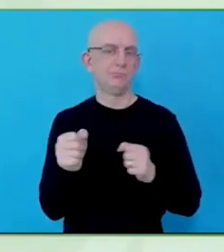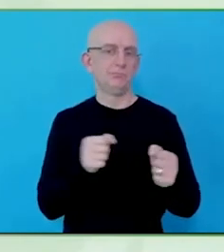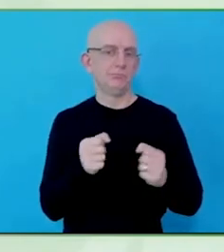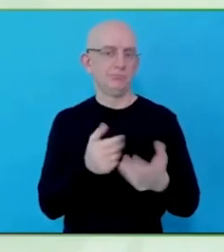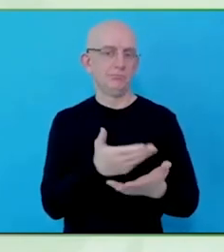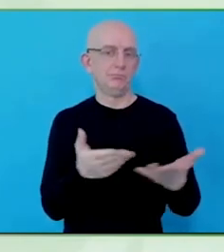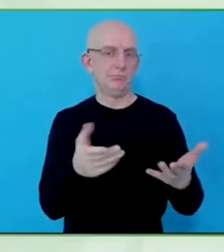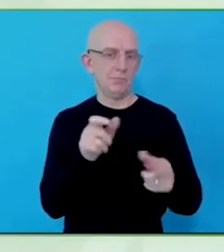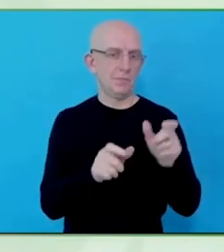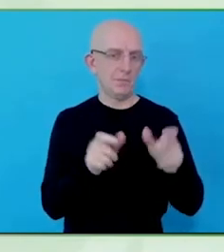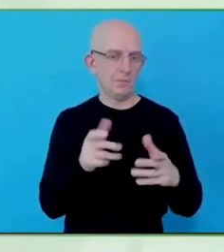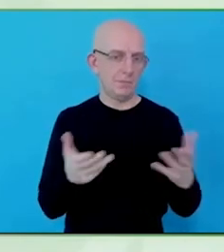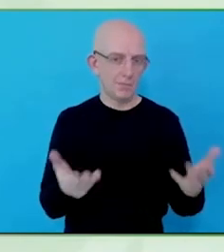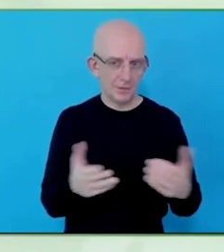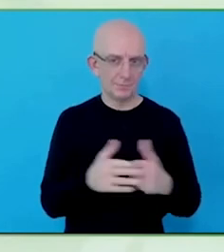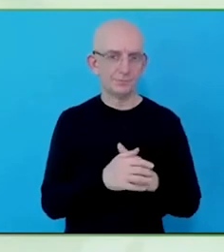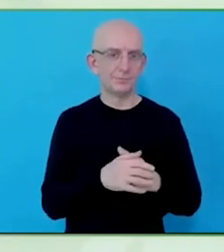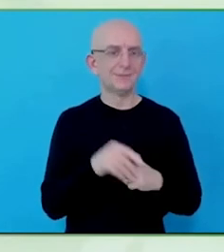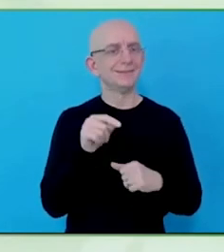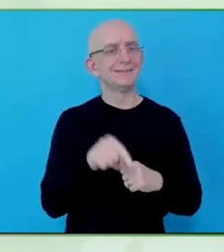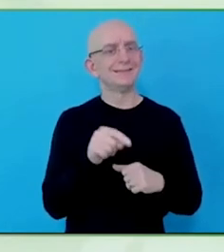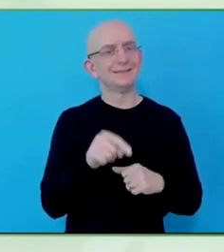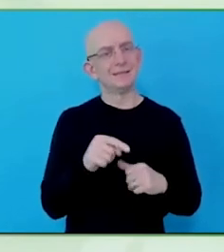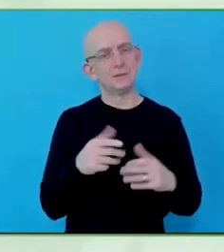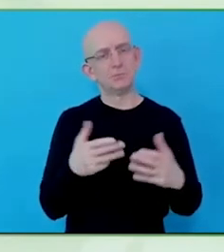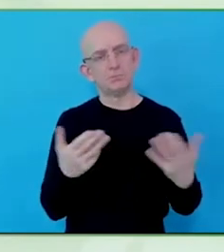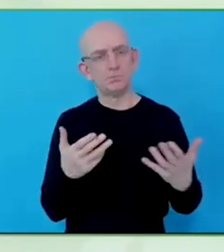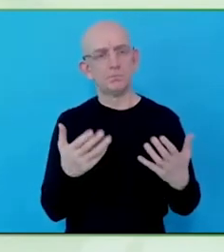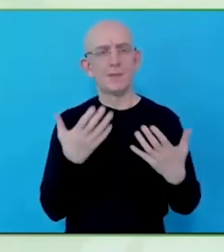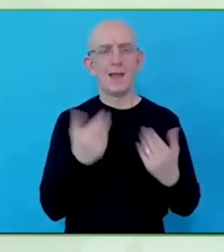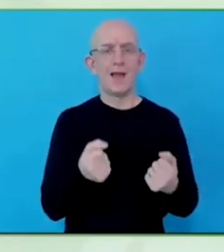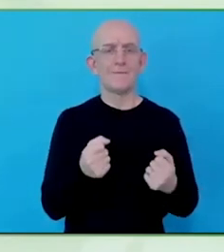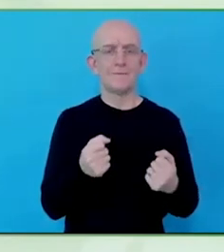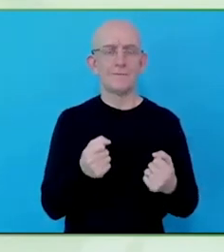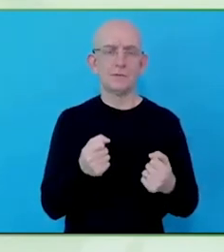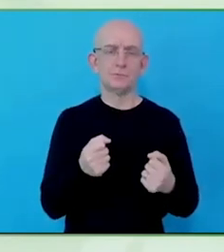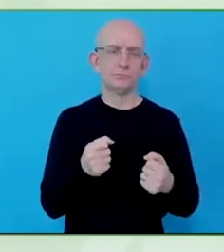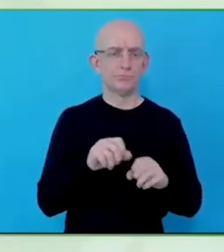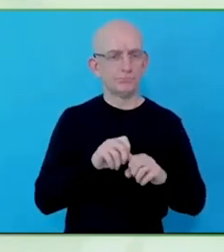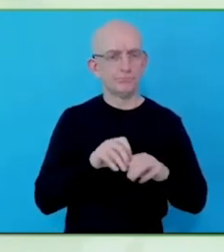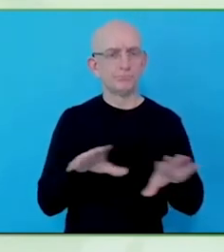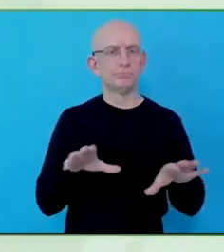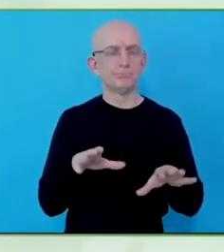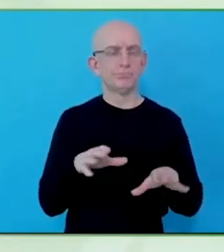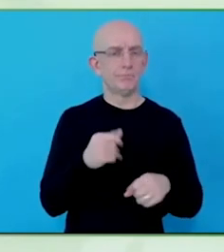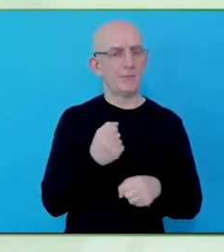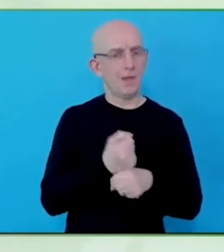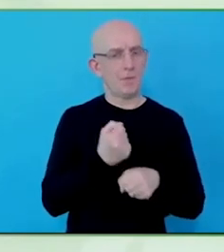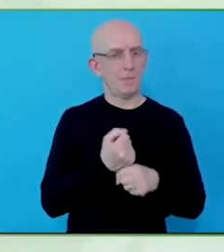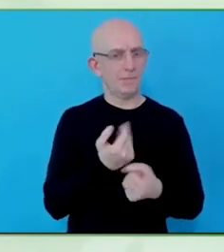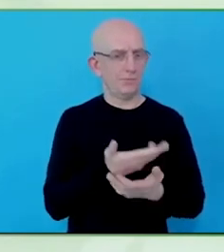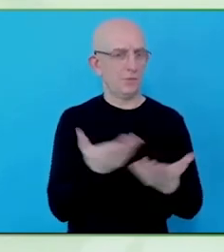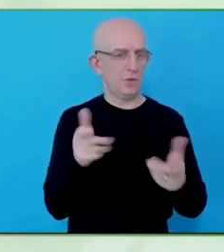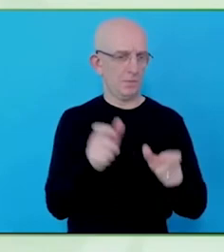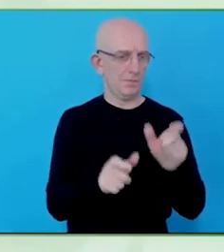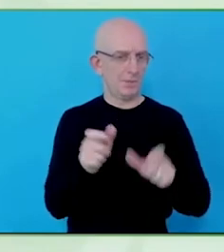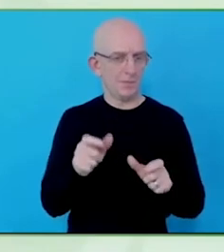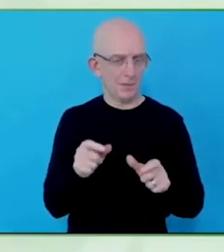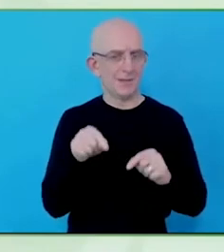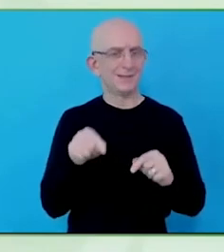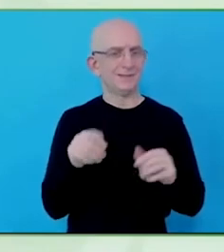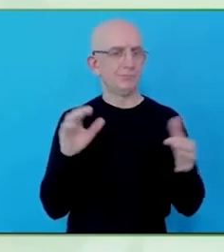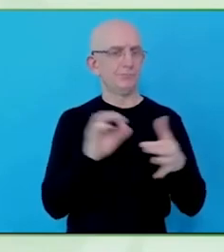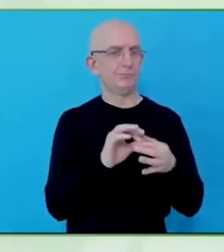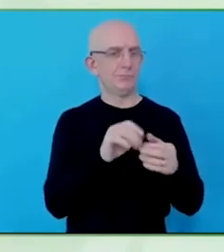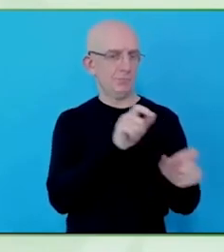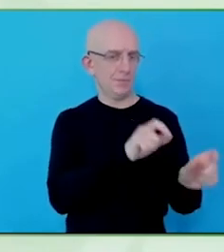like UserWay are opening new interfaces so that it's easy for people with limited training to come in and make sure that